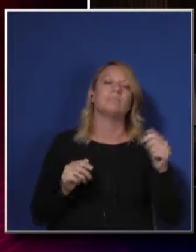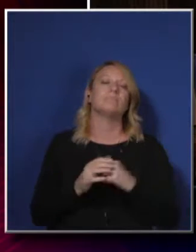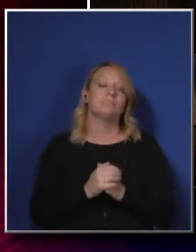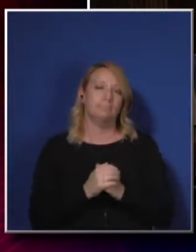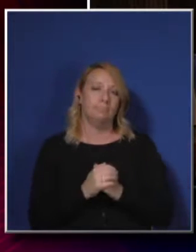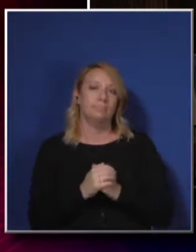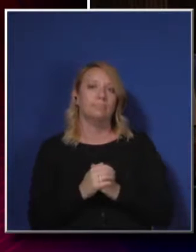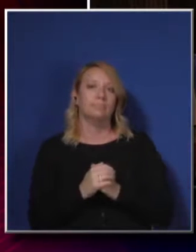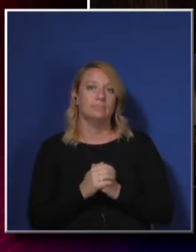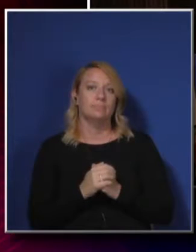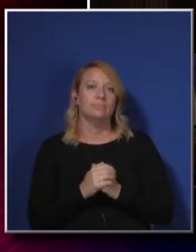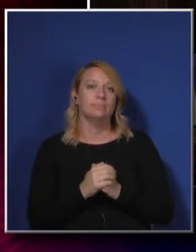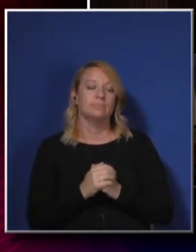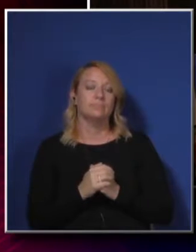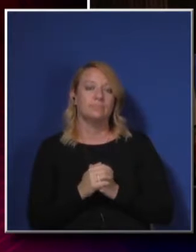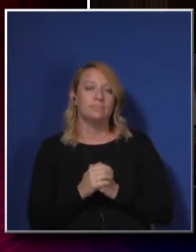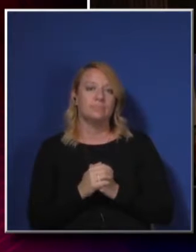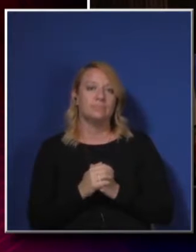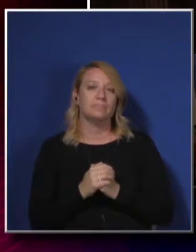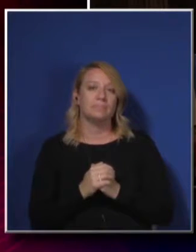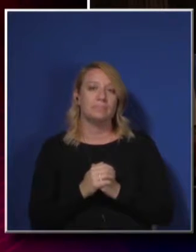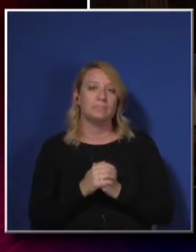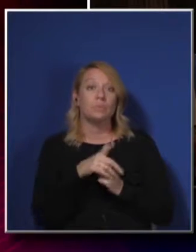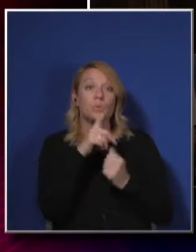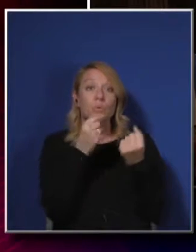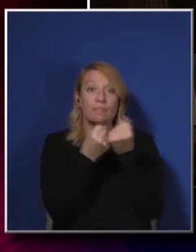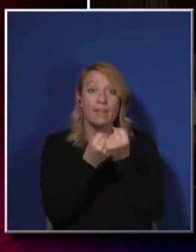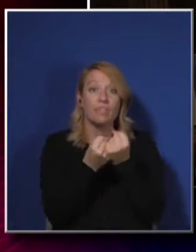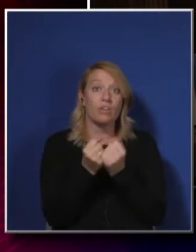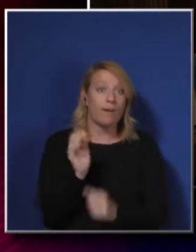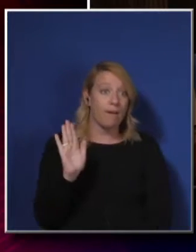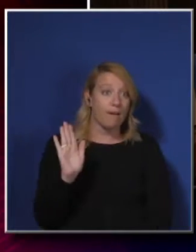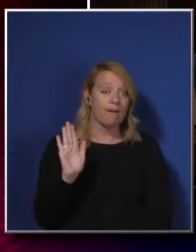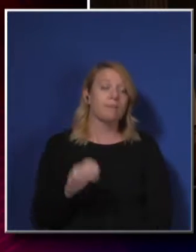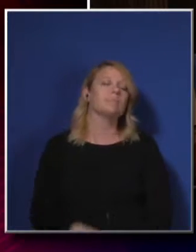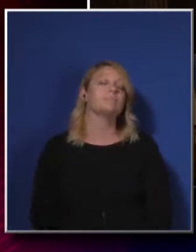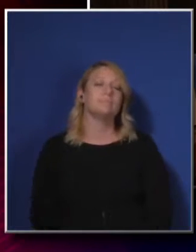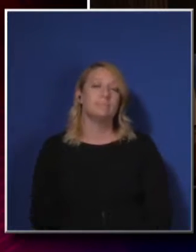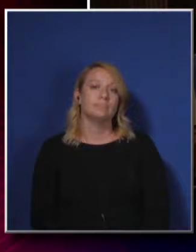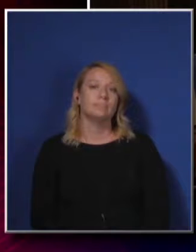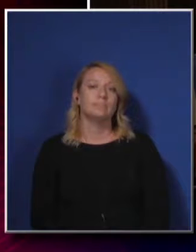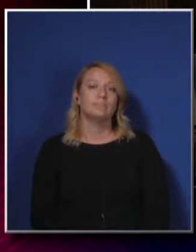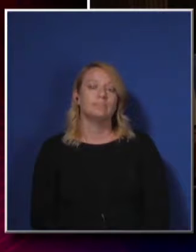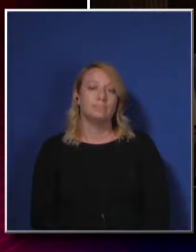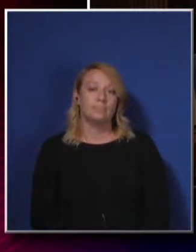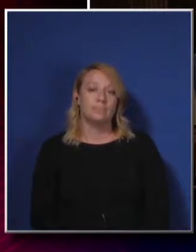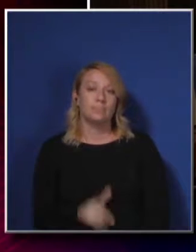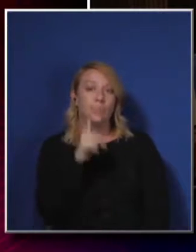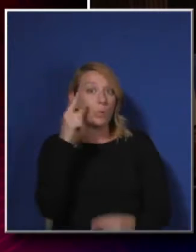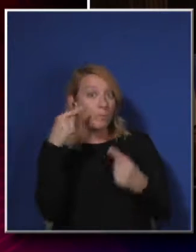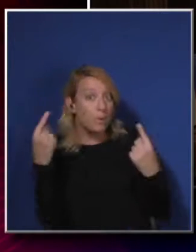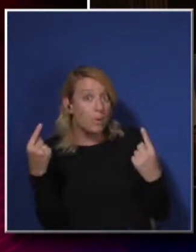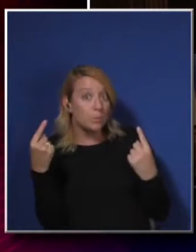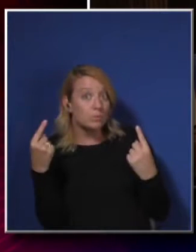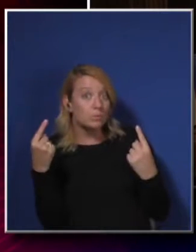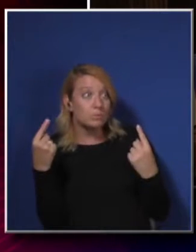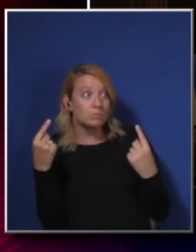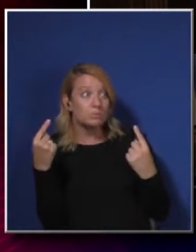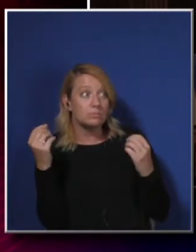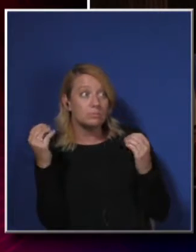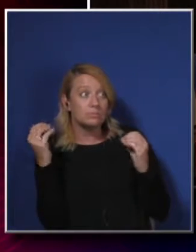second. I hope somebody caught who that was. All those in favor say aye. Aye. Aye. Any opposed?